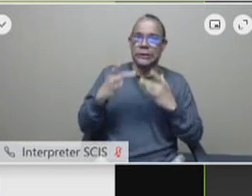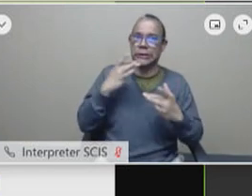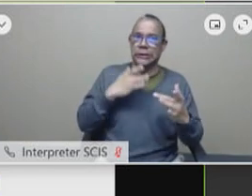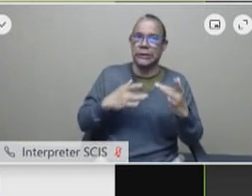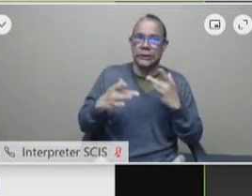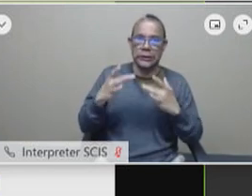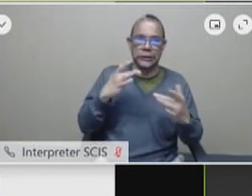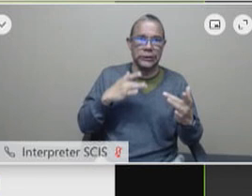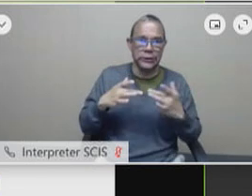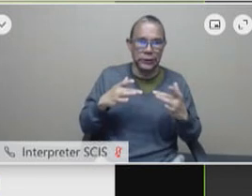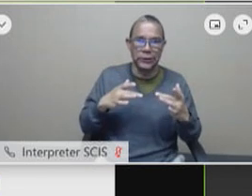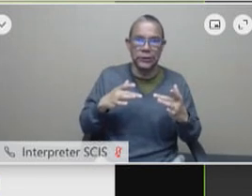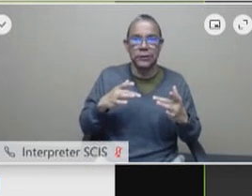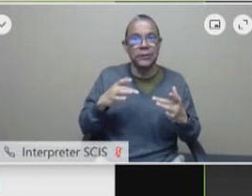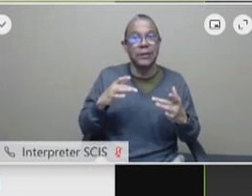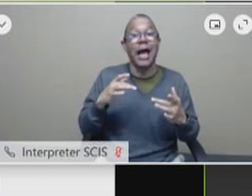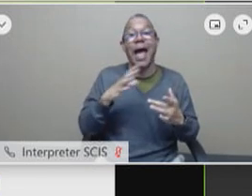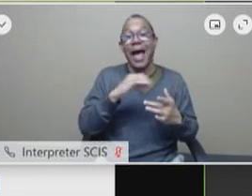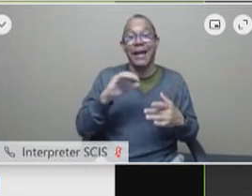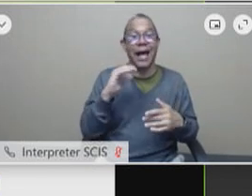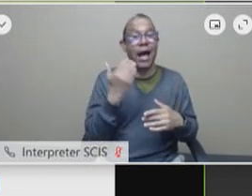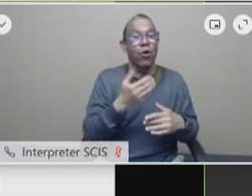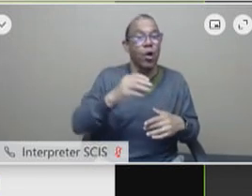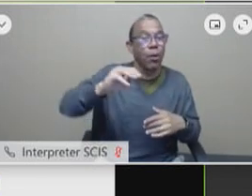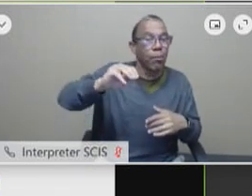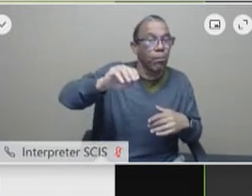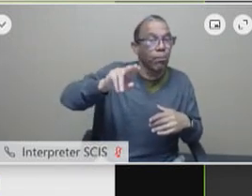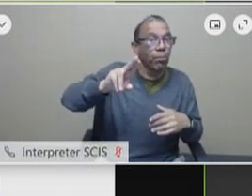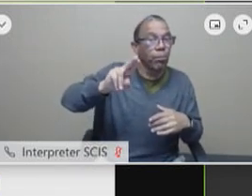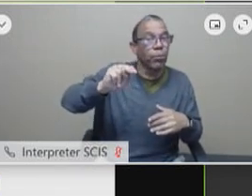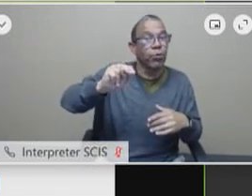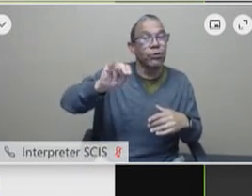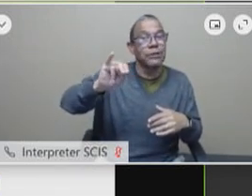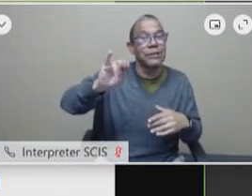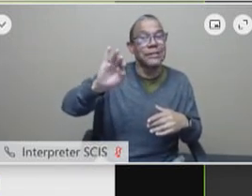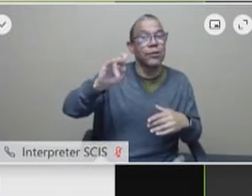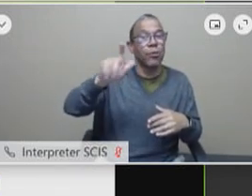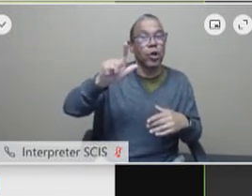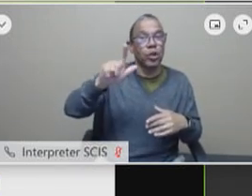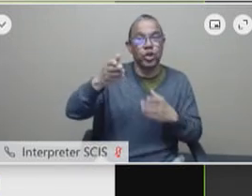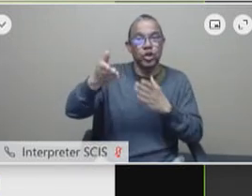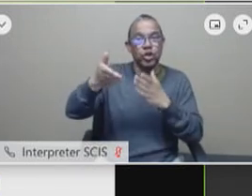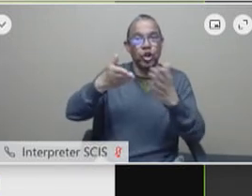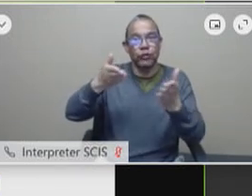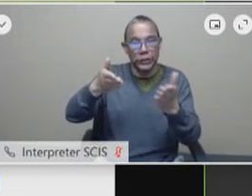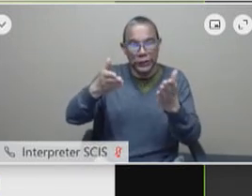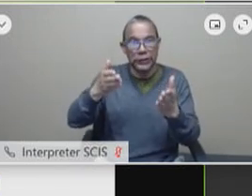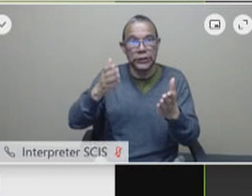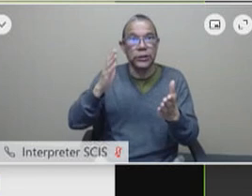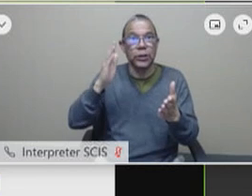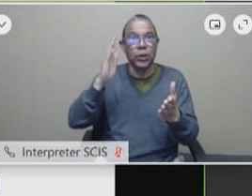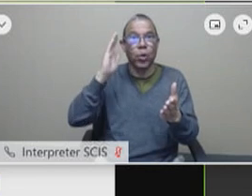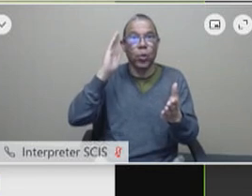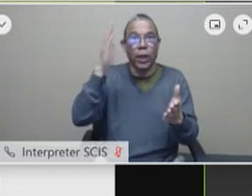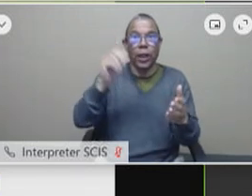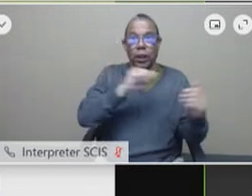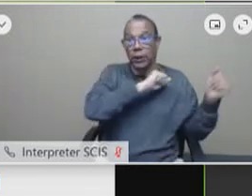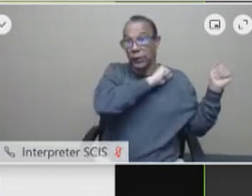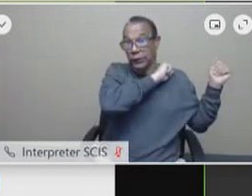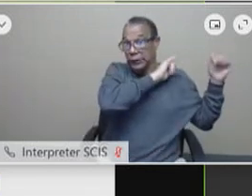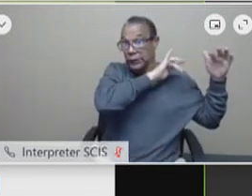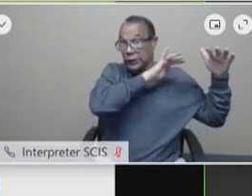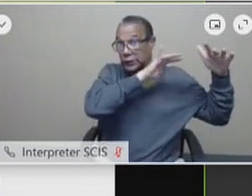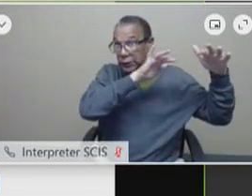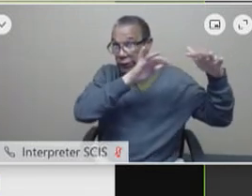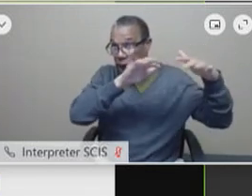demands upon the municipal services that have not been seen for decades. And there is an agency